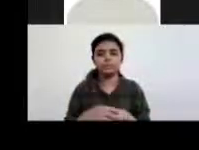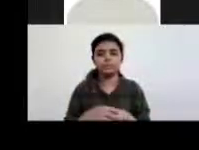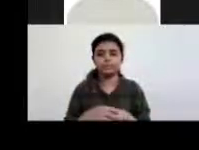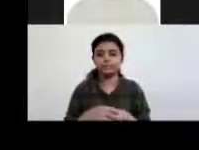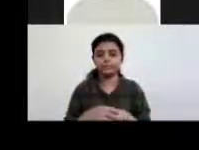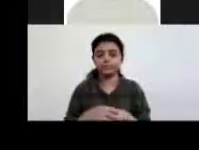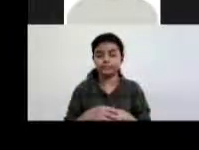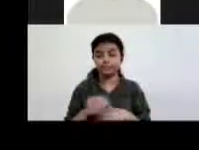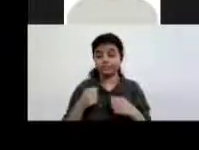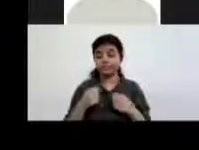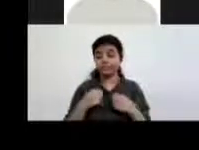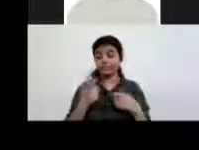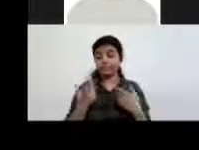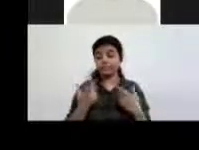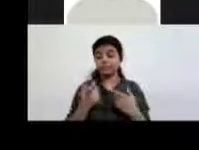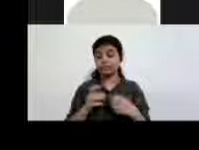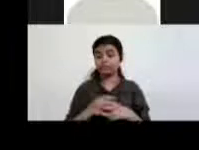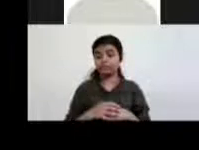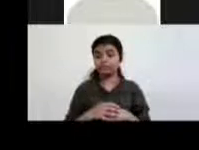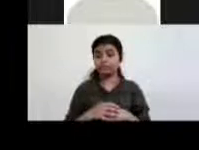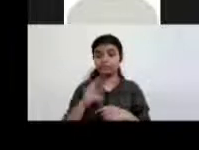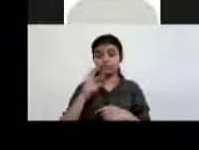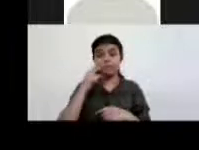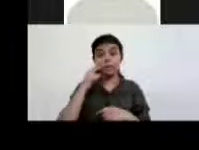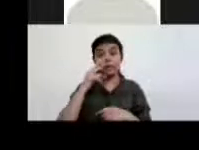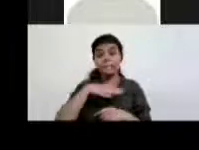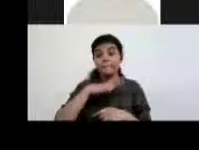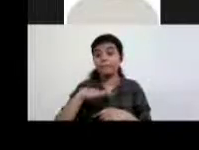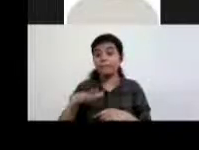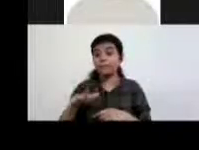our case numbers of blind readers